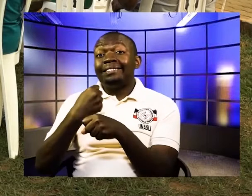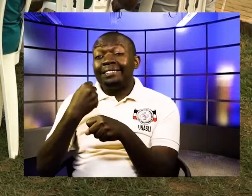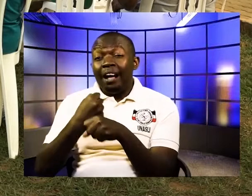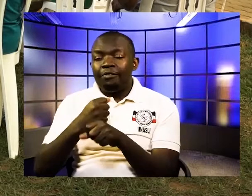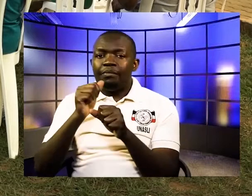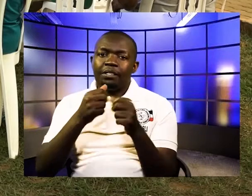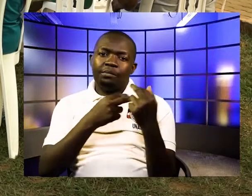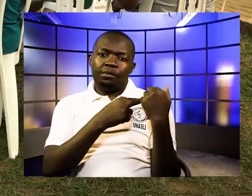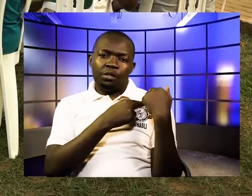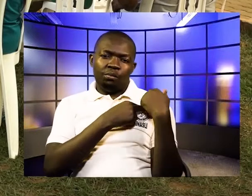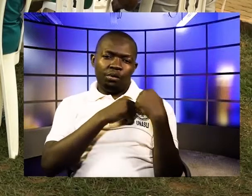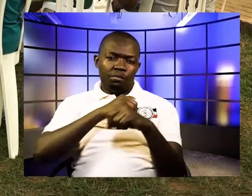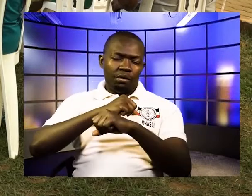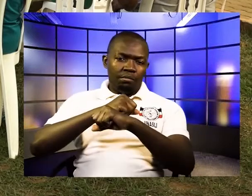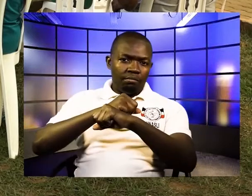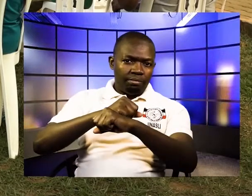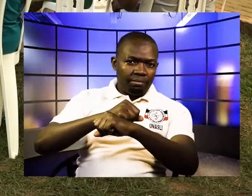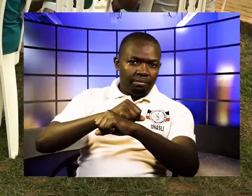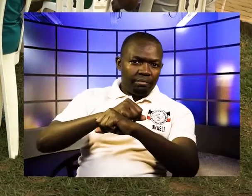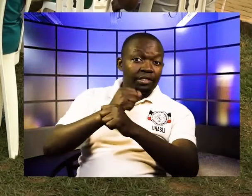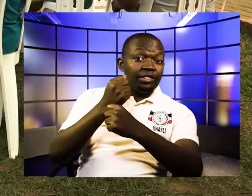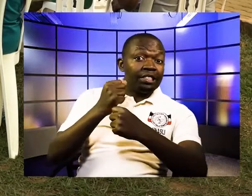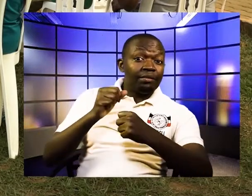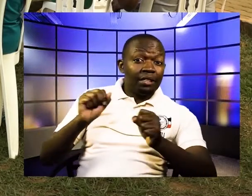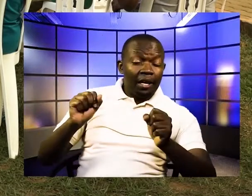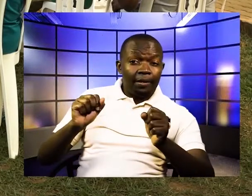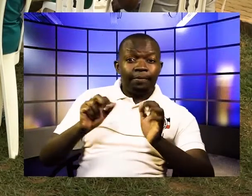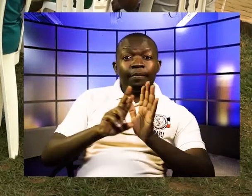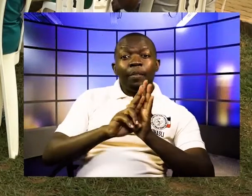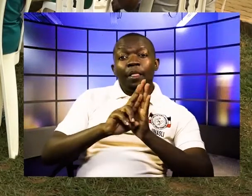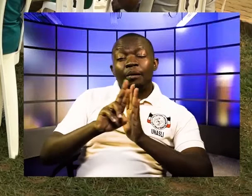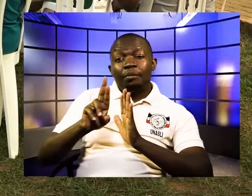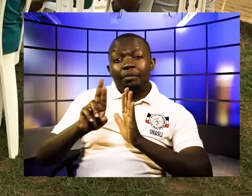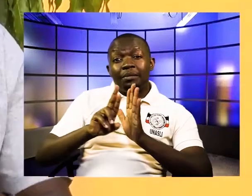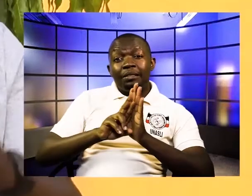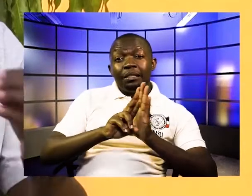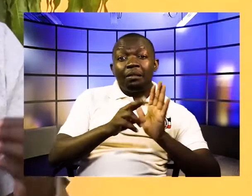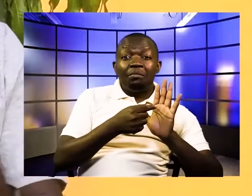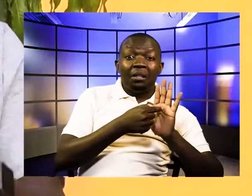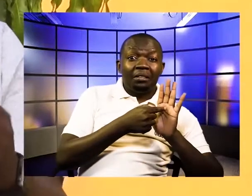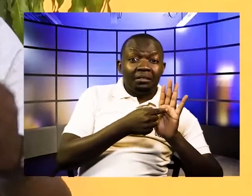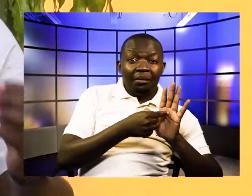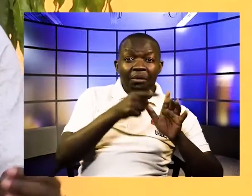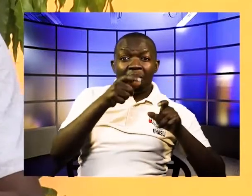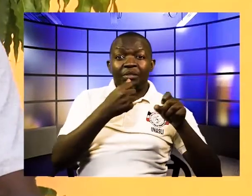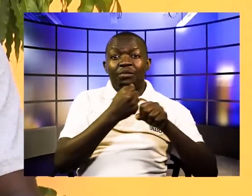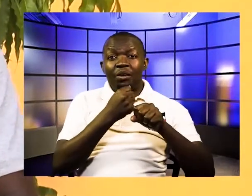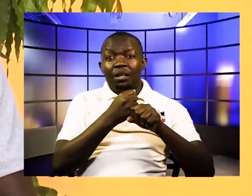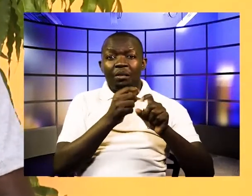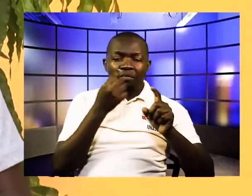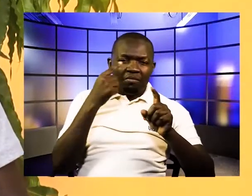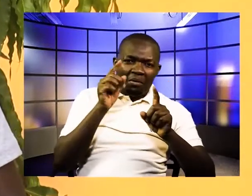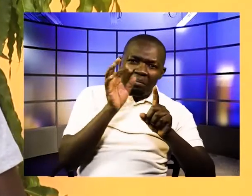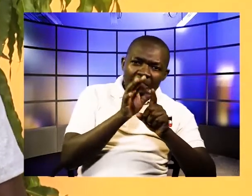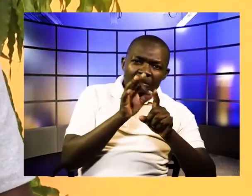responsible to safeguard the representatives. For example, whoever is working for a particular organization, whether